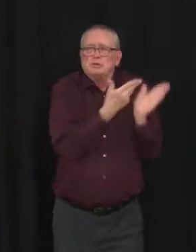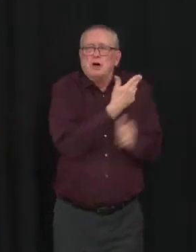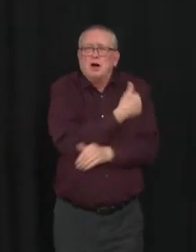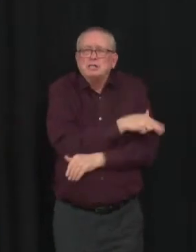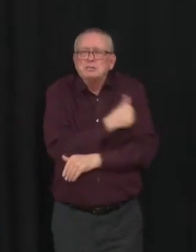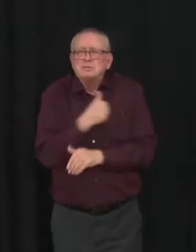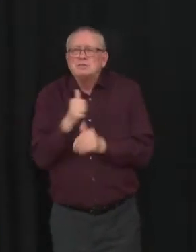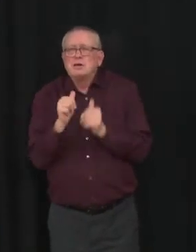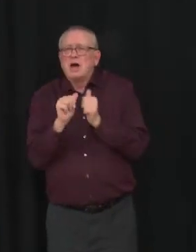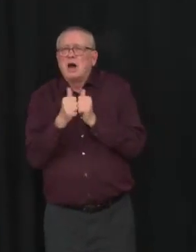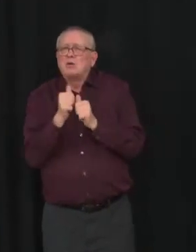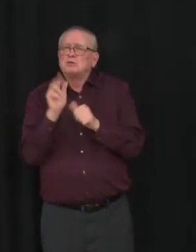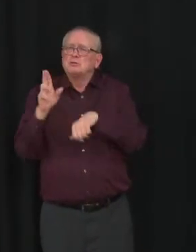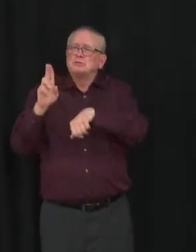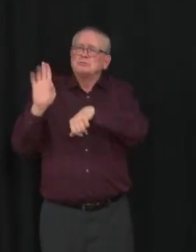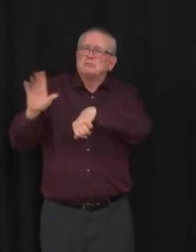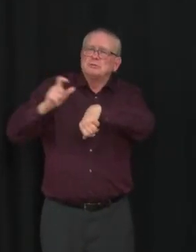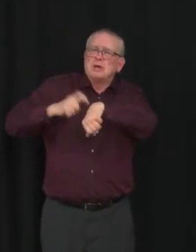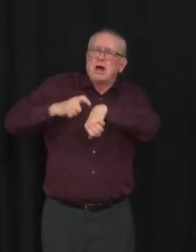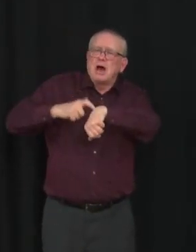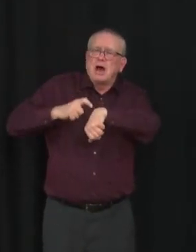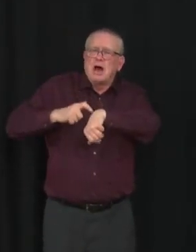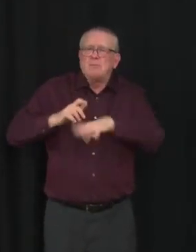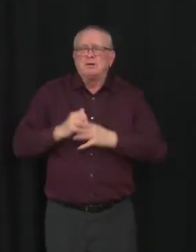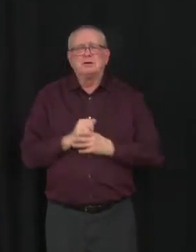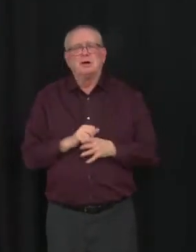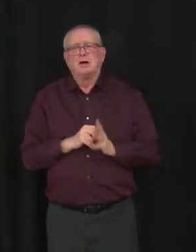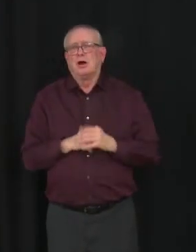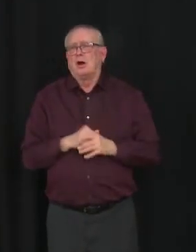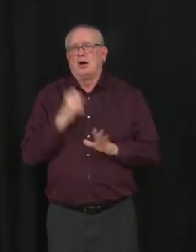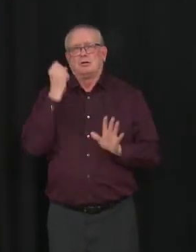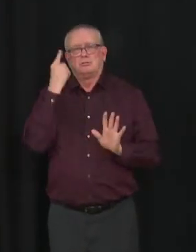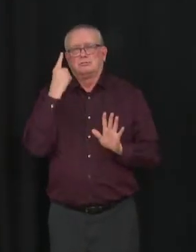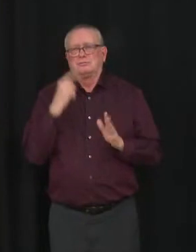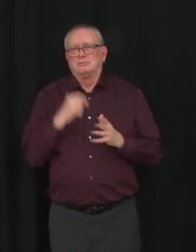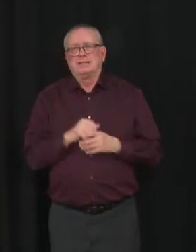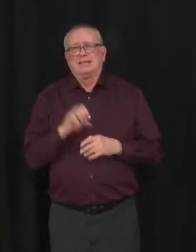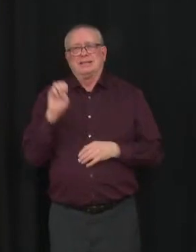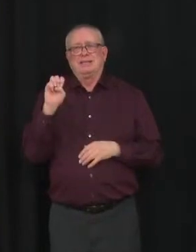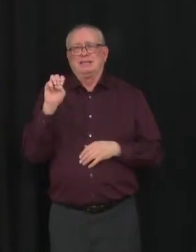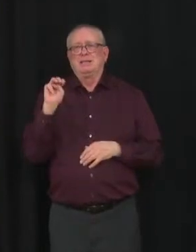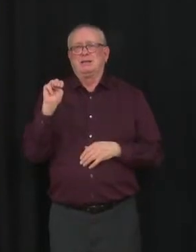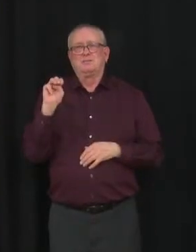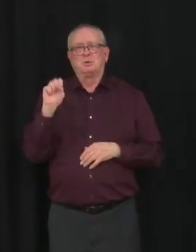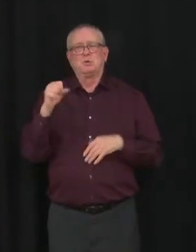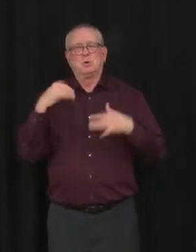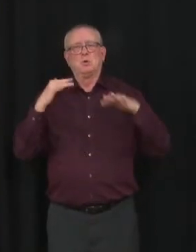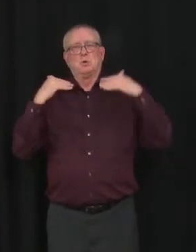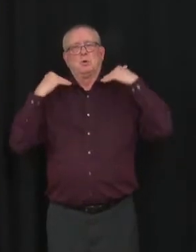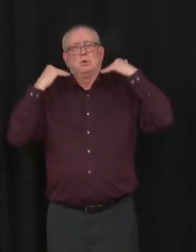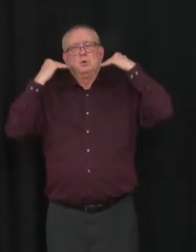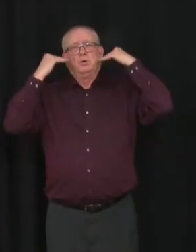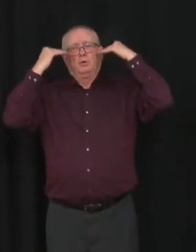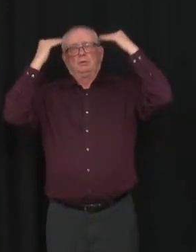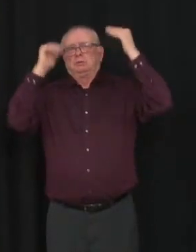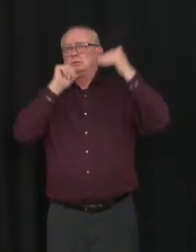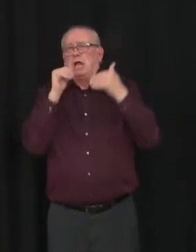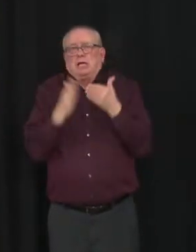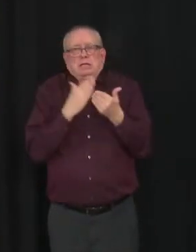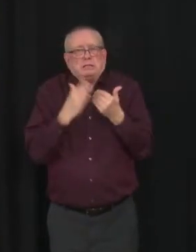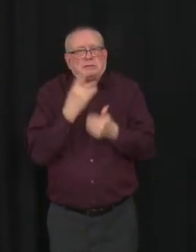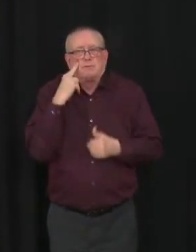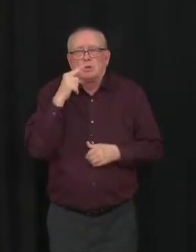fully appreciate and that the system is challenged right now. We know that it's challenged. We are working on it to be able to address those